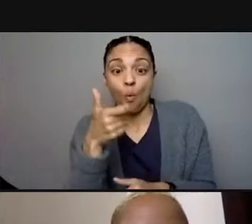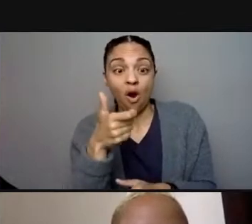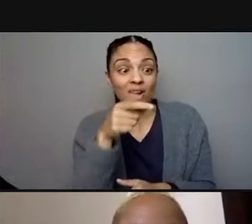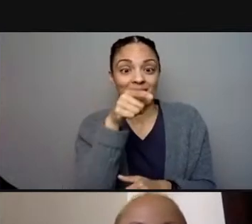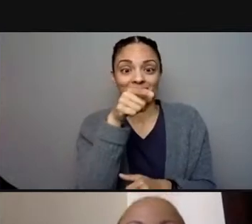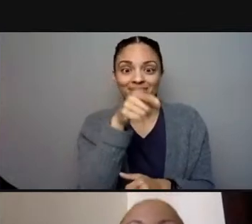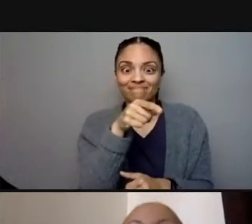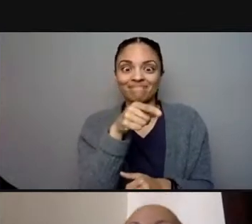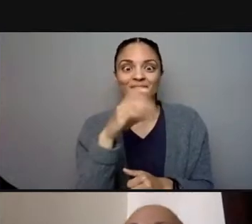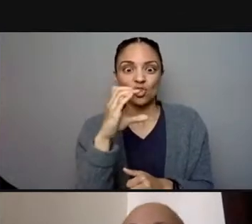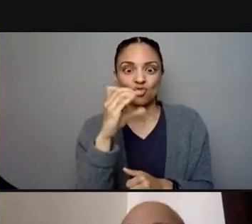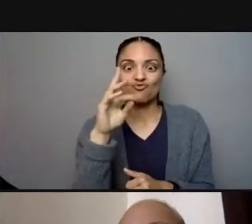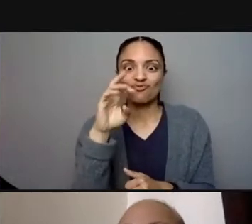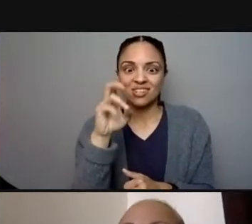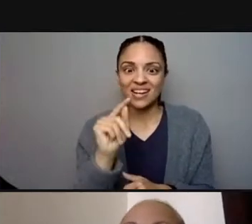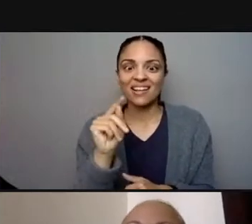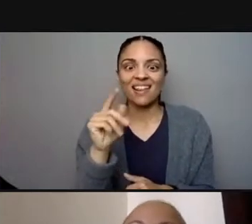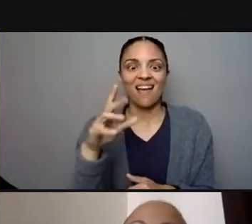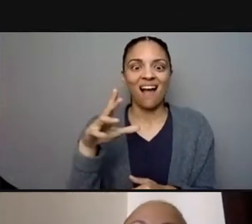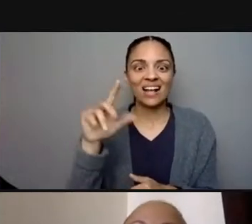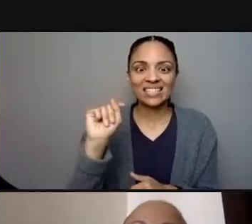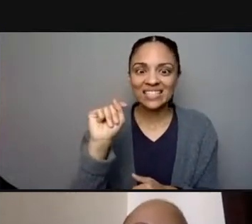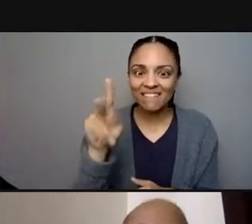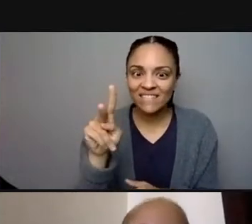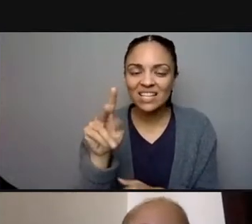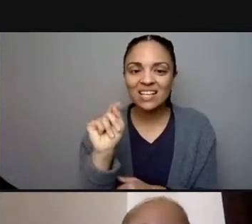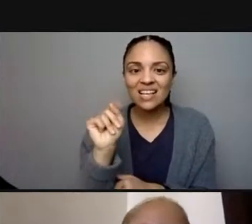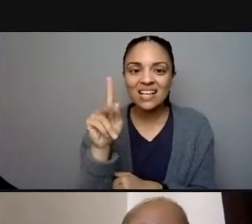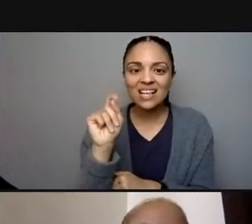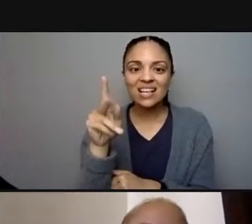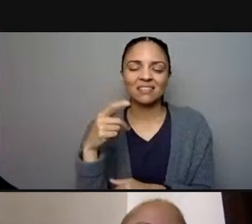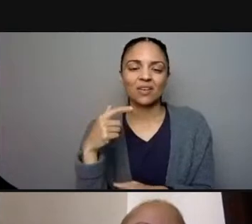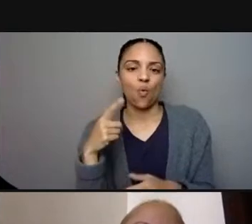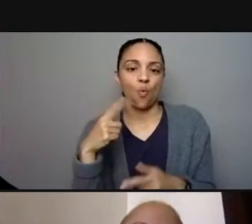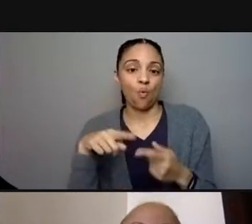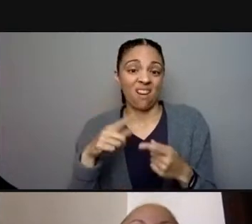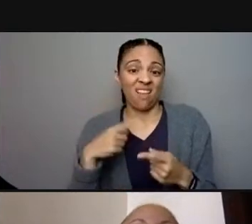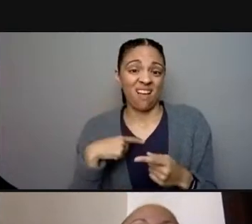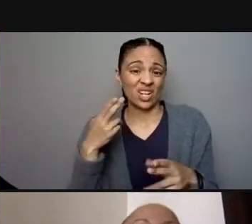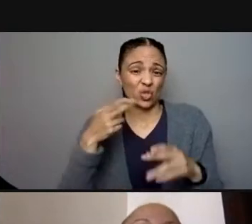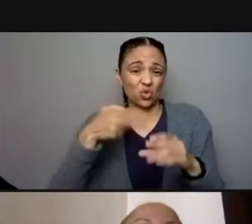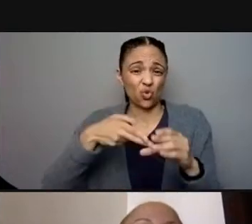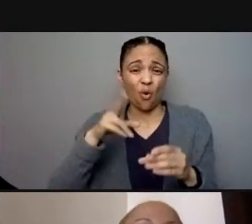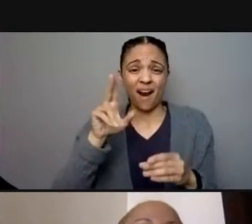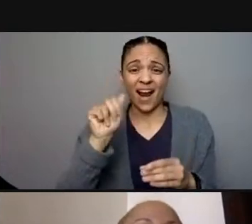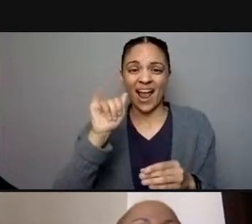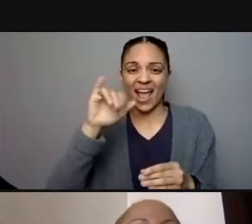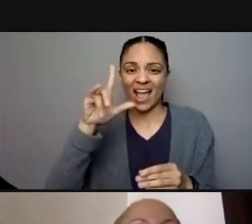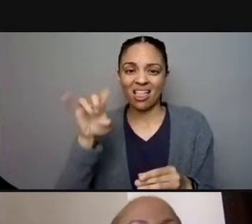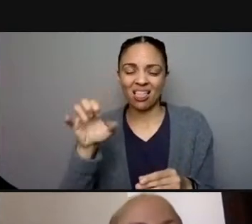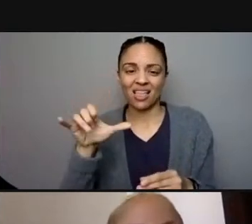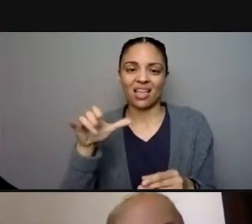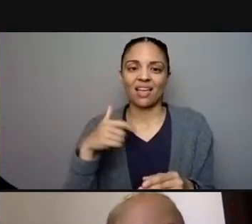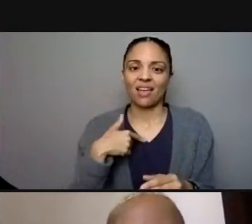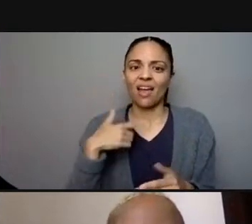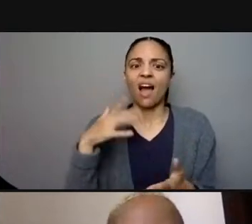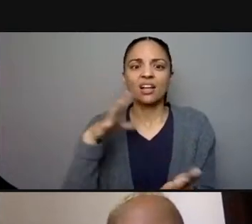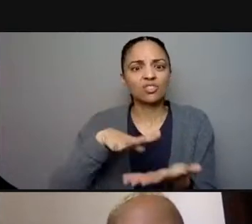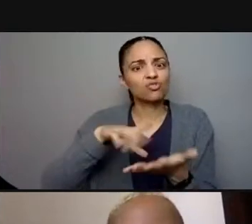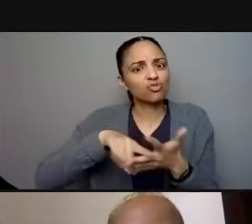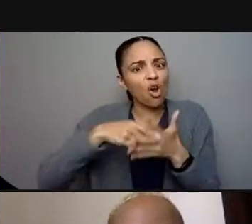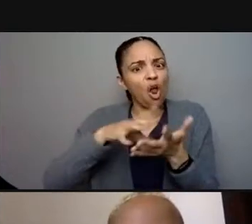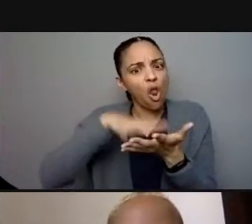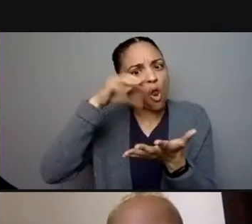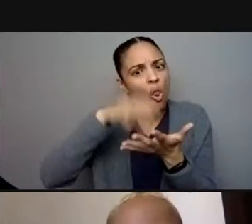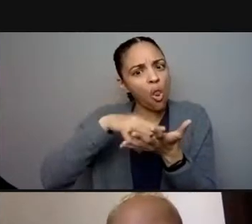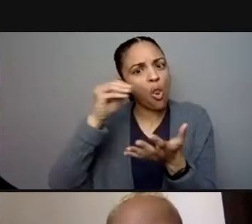first getting to Alvin Ailey, and that's when I was first getting started in hip hop. And the hip hop community actually used to raise me too. So when Ms. Warren, you're asking